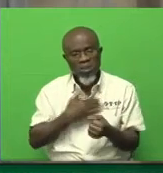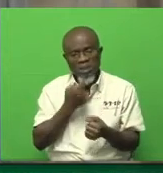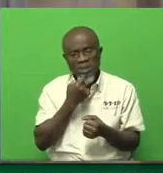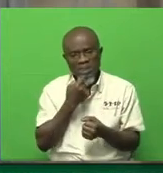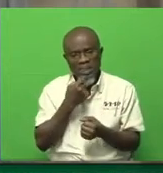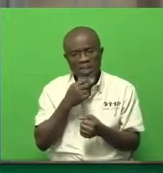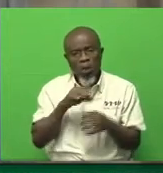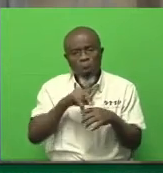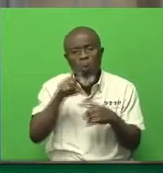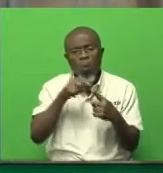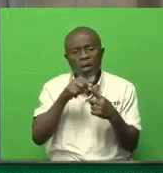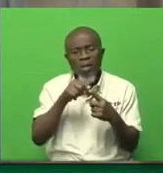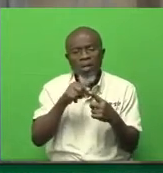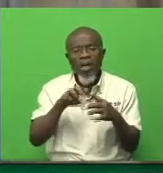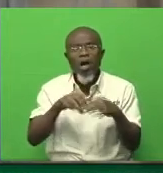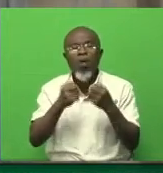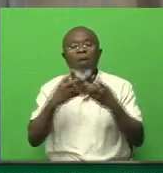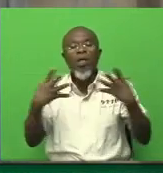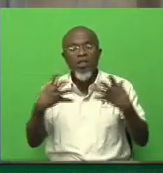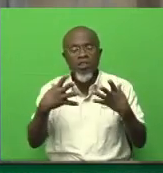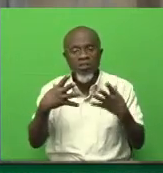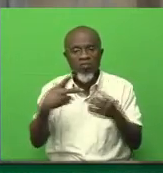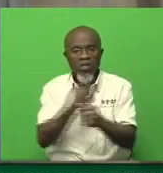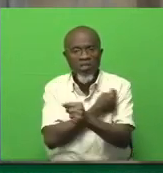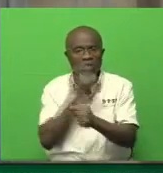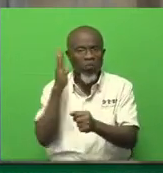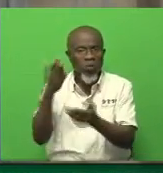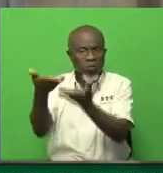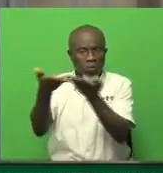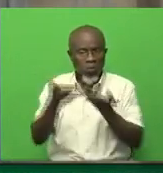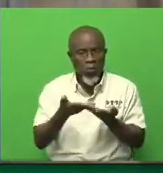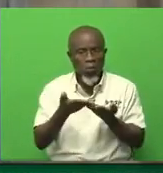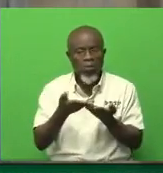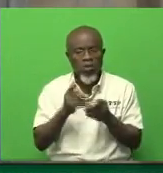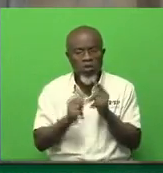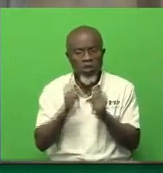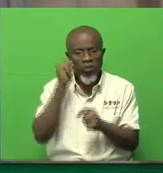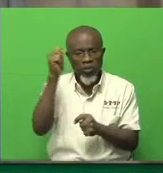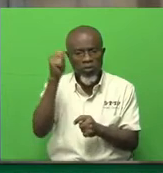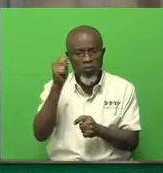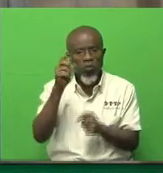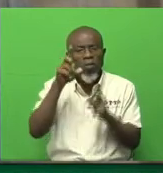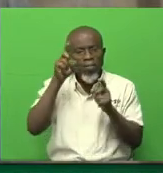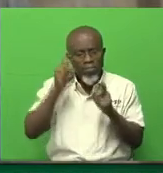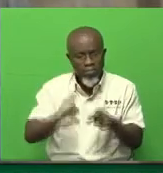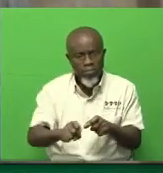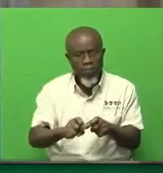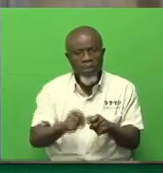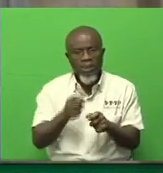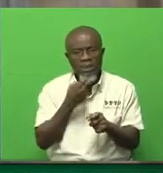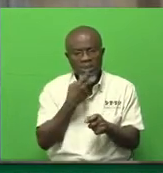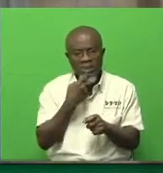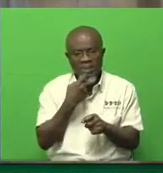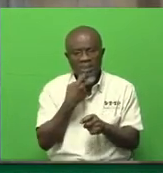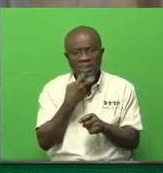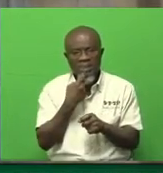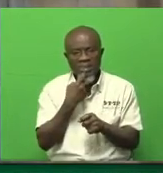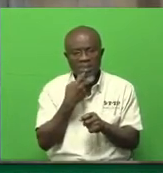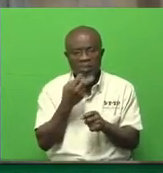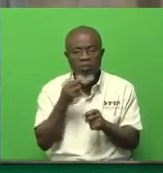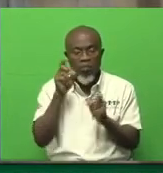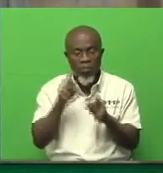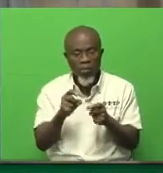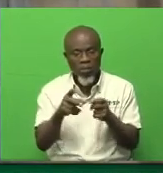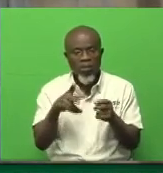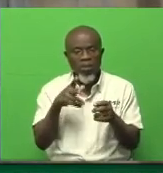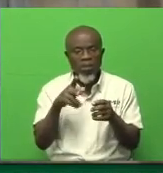how many vaccines that arrive in Trinidad and Tobago we must immediately expand testing capacity and educate